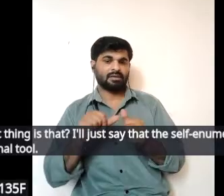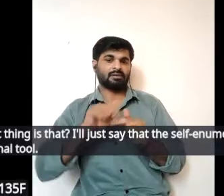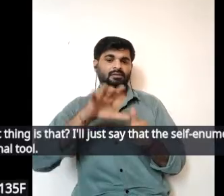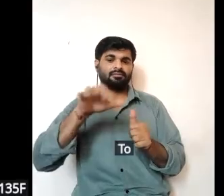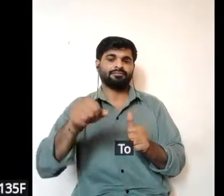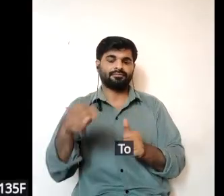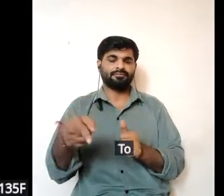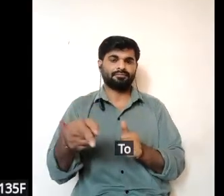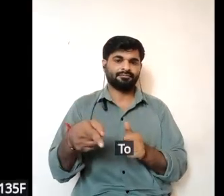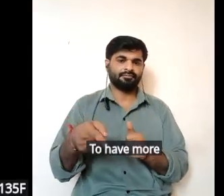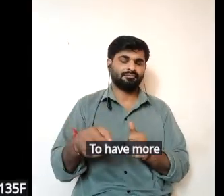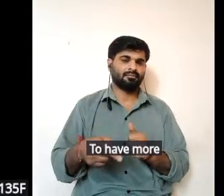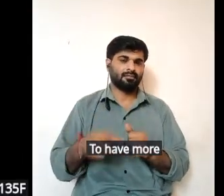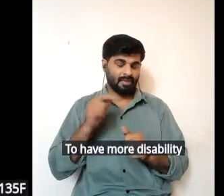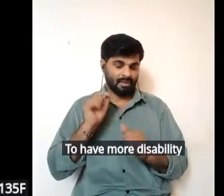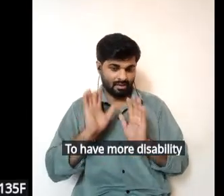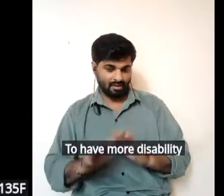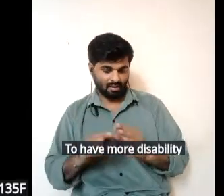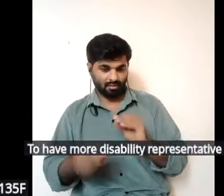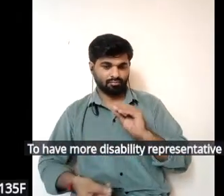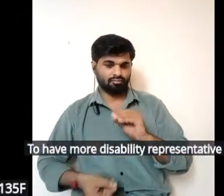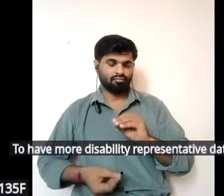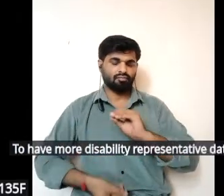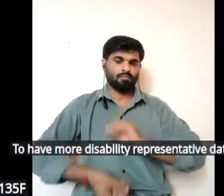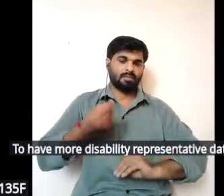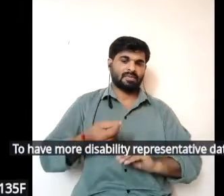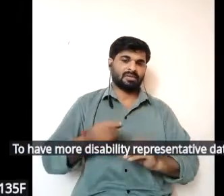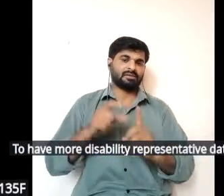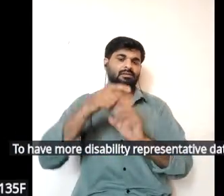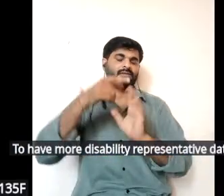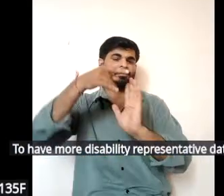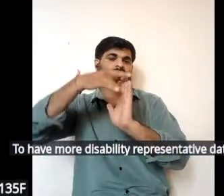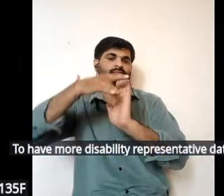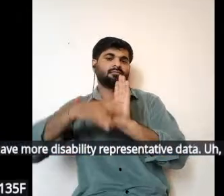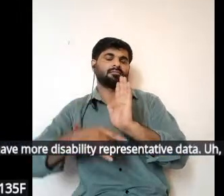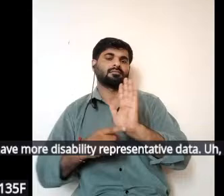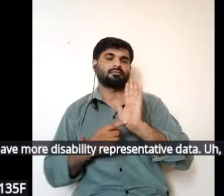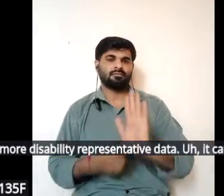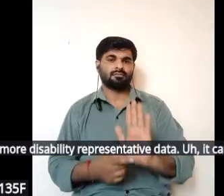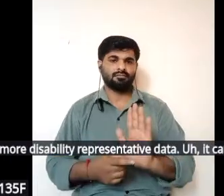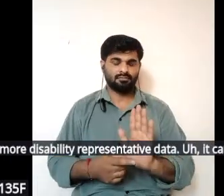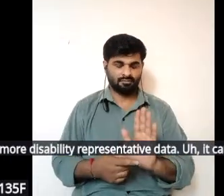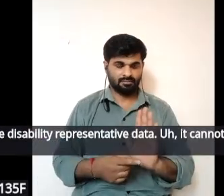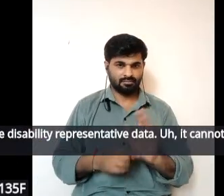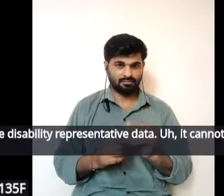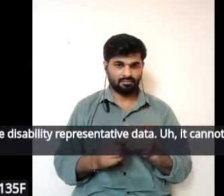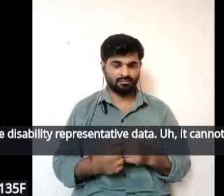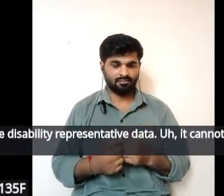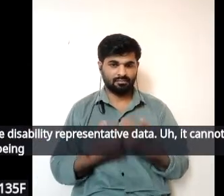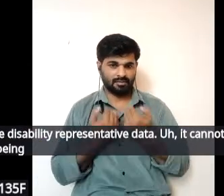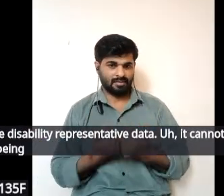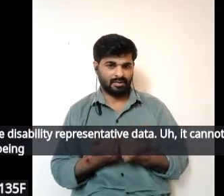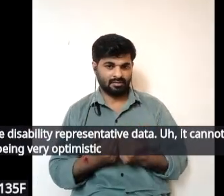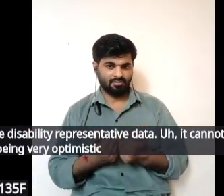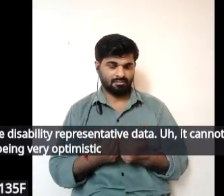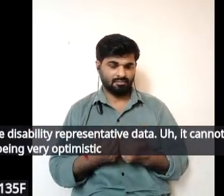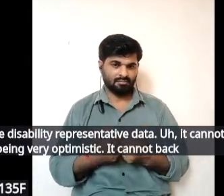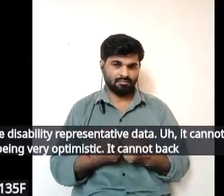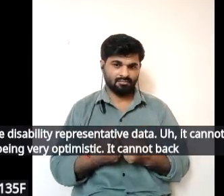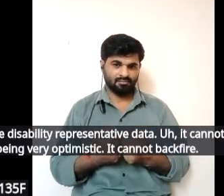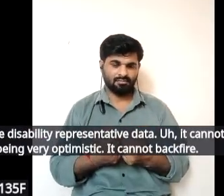have more disability representative data. It cannot backfire. I'm being very optimistic. It cannot